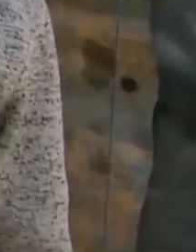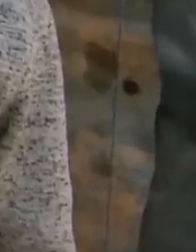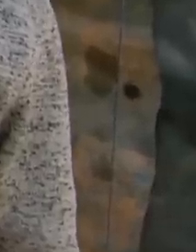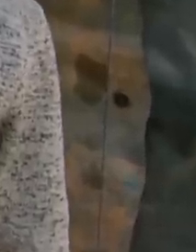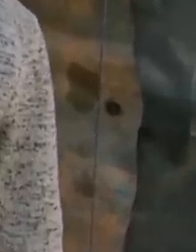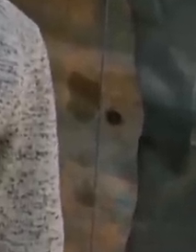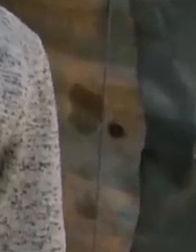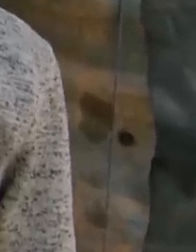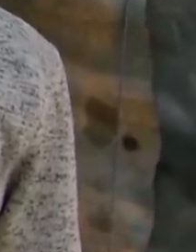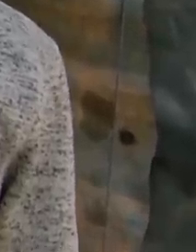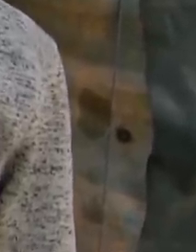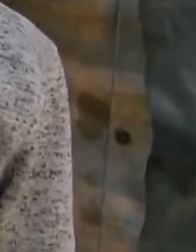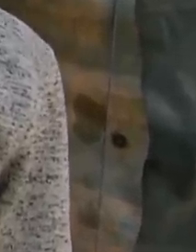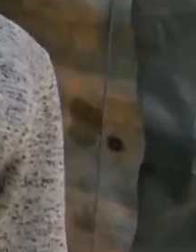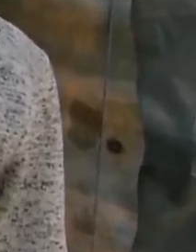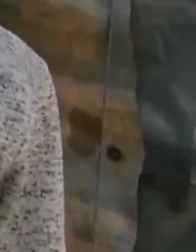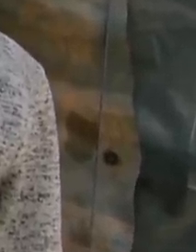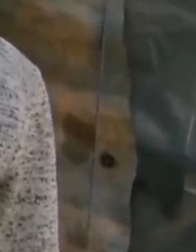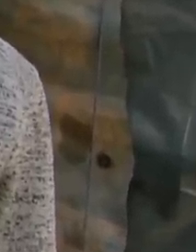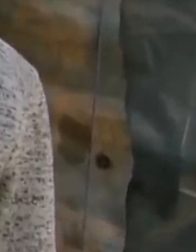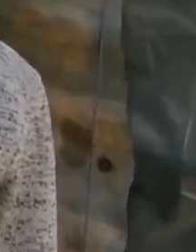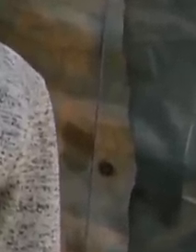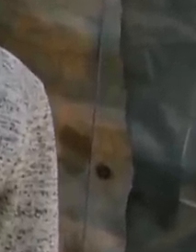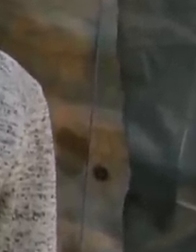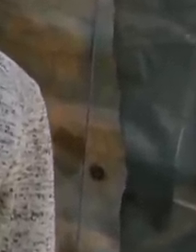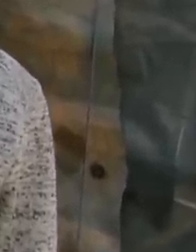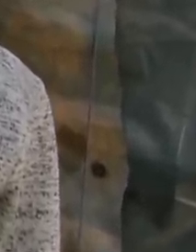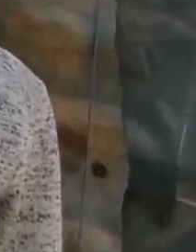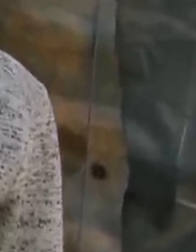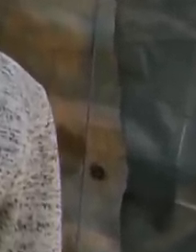your mother. What happens to you now?